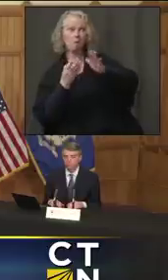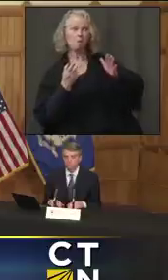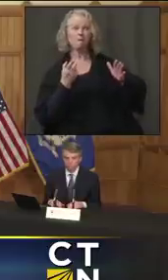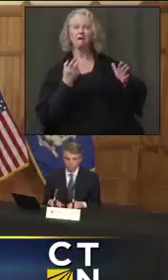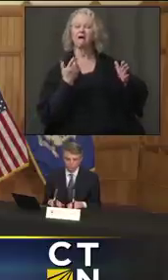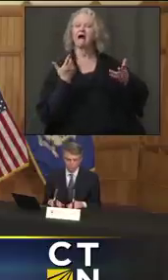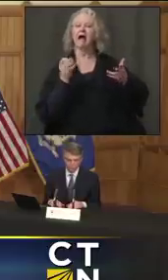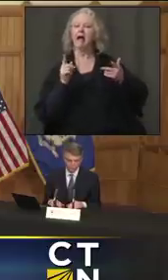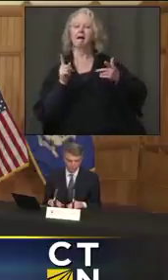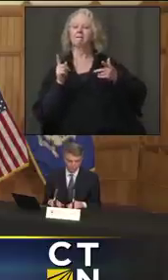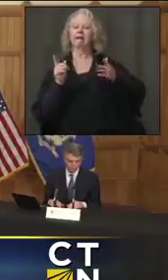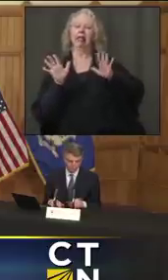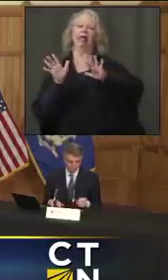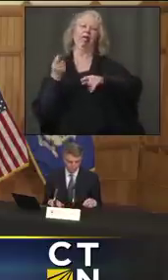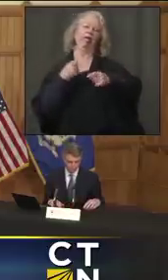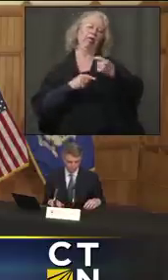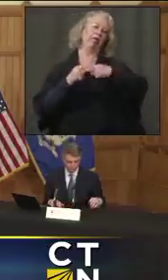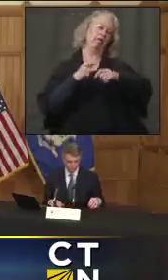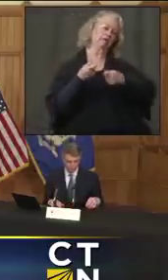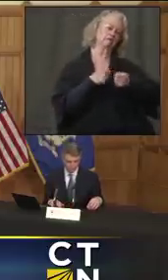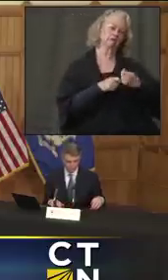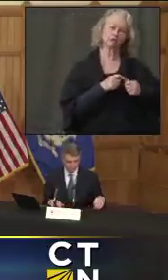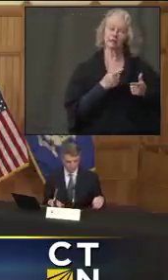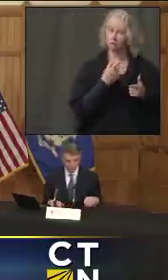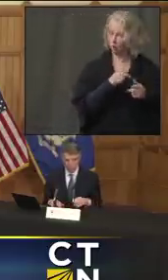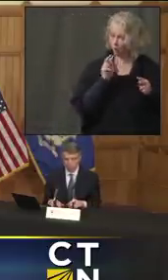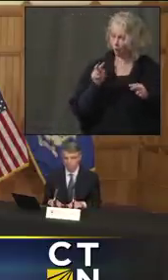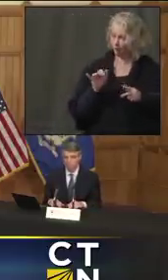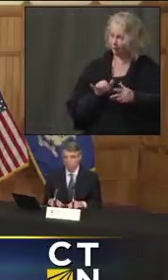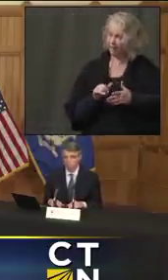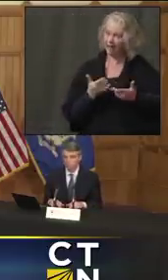returning back, and what kind of a marketing plan you could look at?